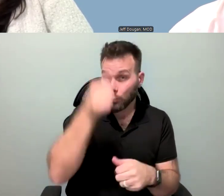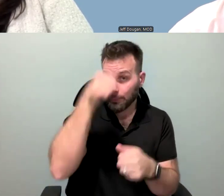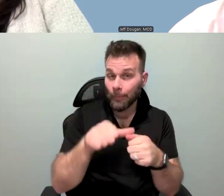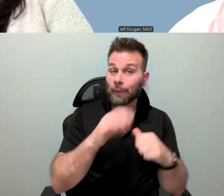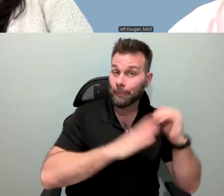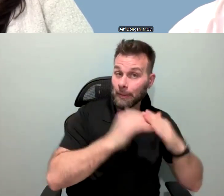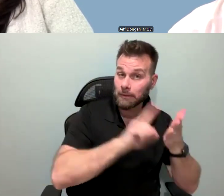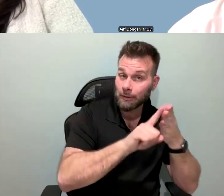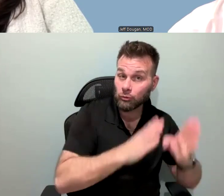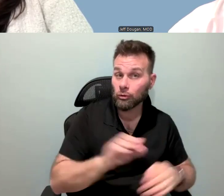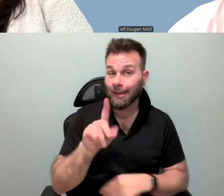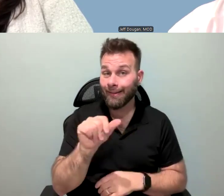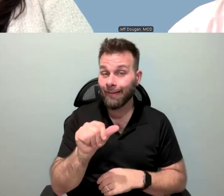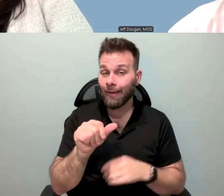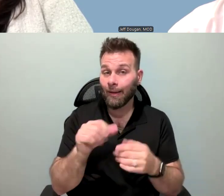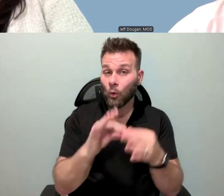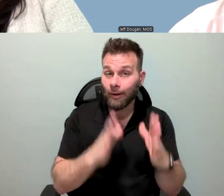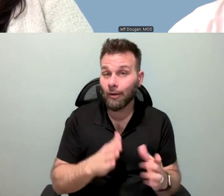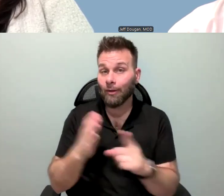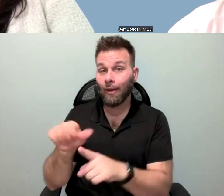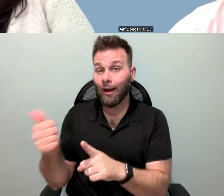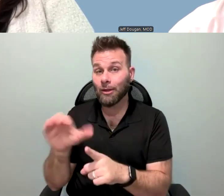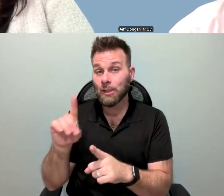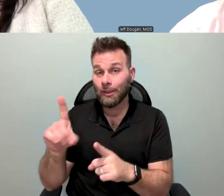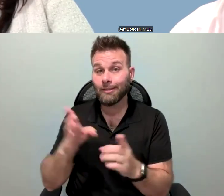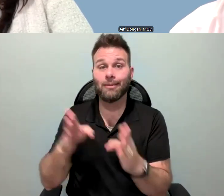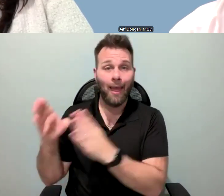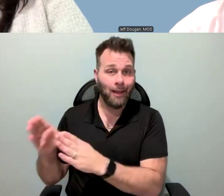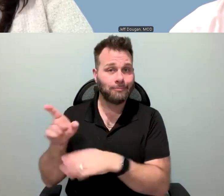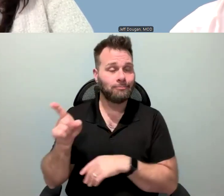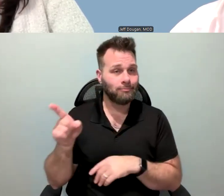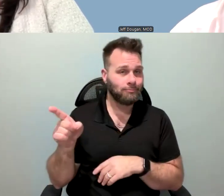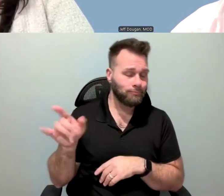your ADA coordinator, other CODs, as well as